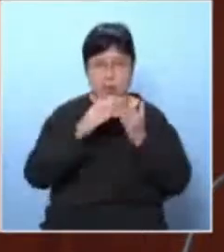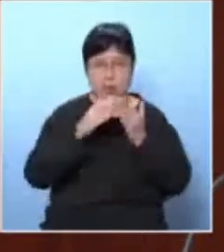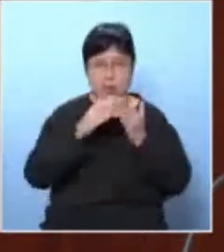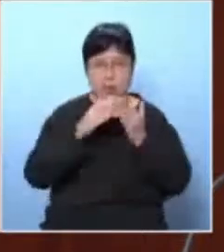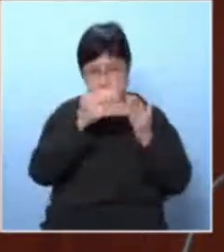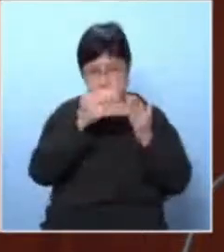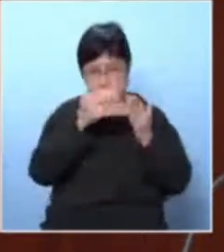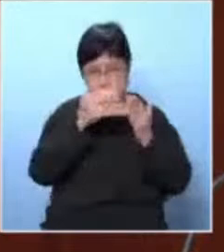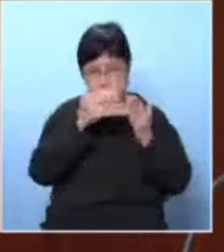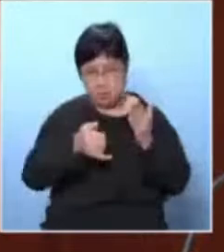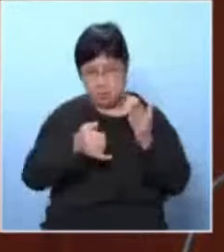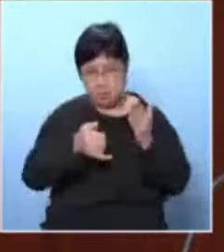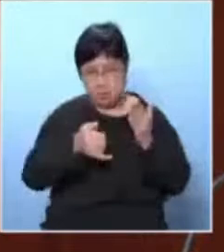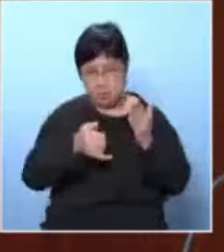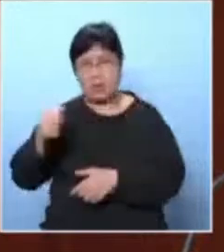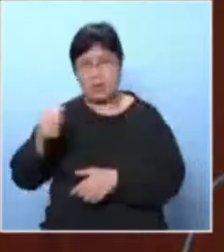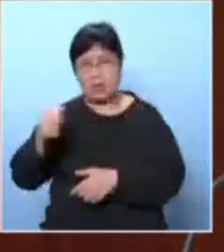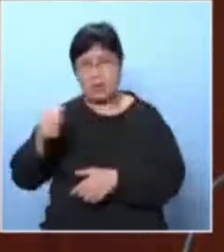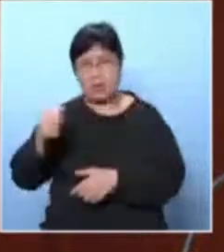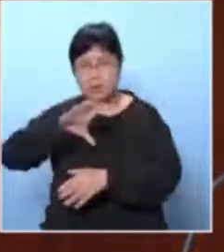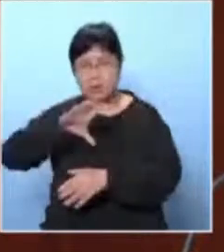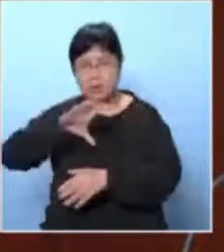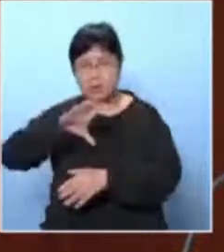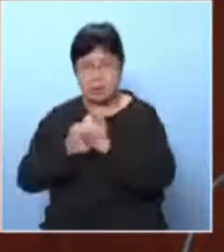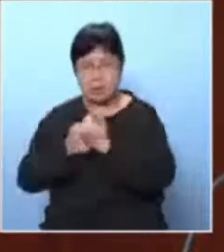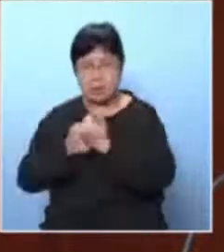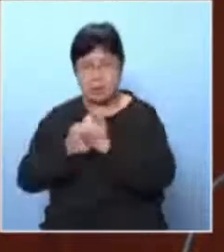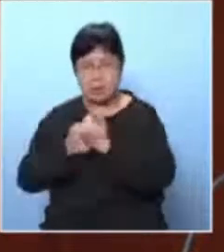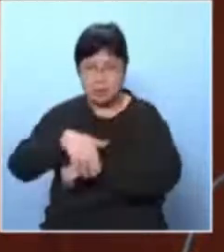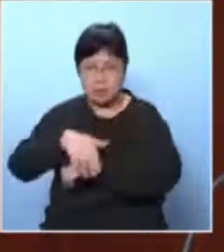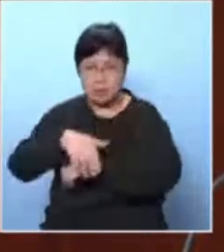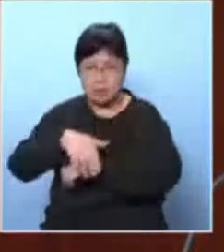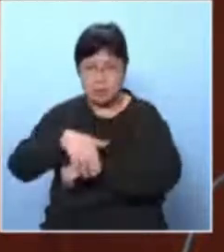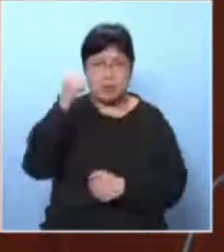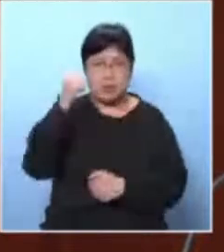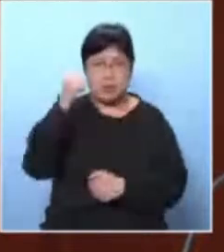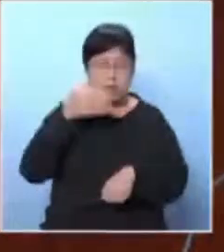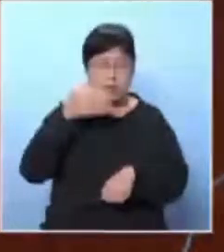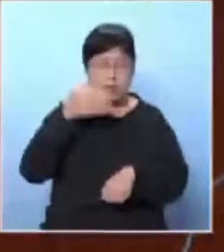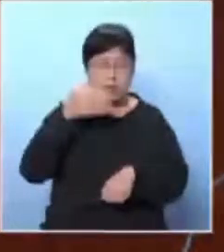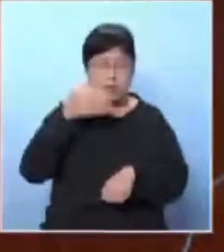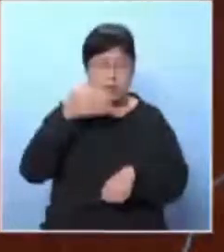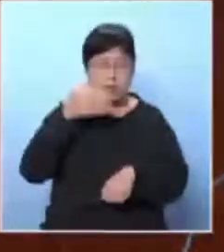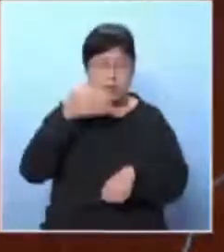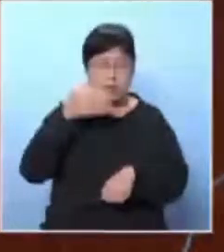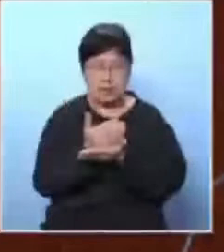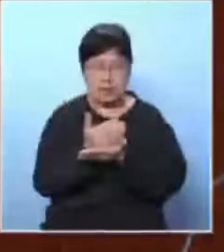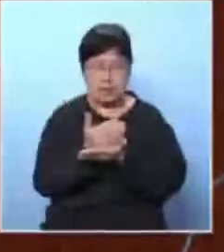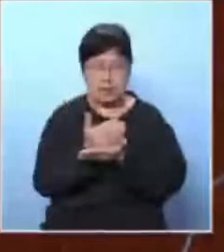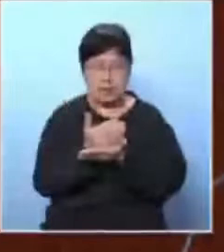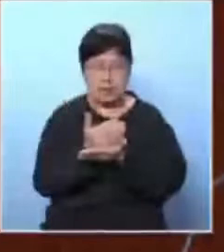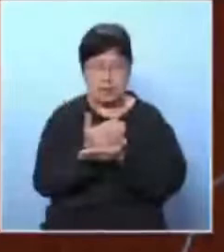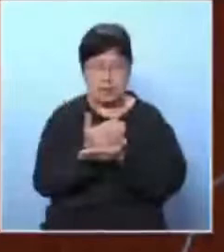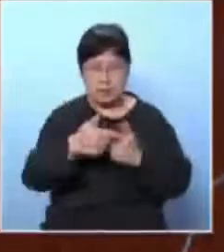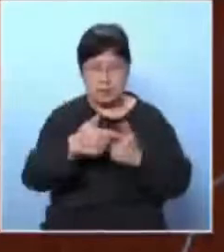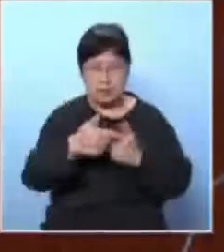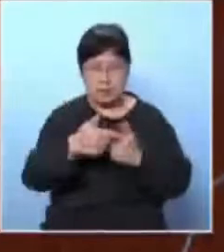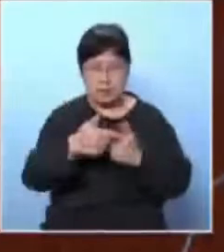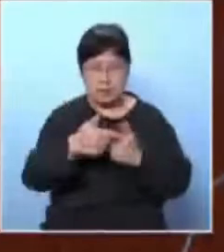Integrated Discharge Support Program for elderly patients, regularizing the pilot scheme on community care service voucher for the